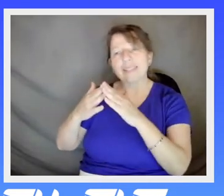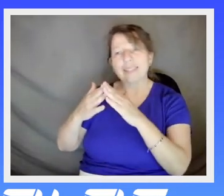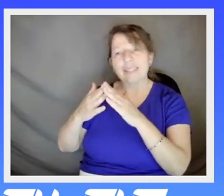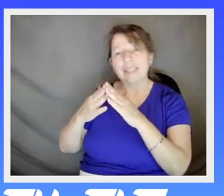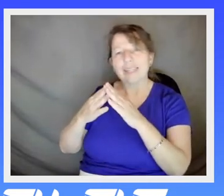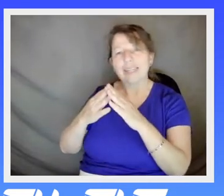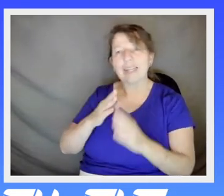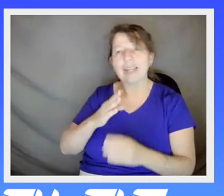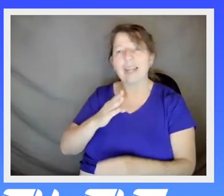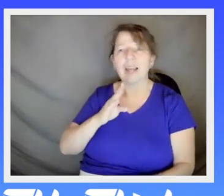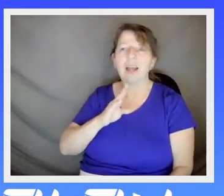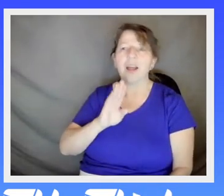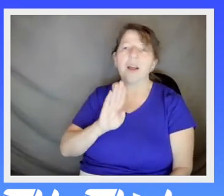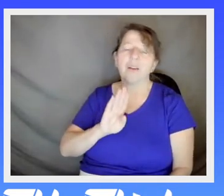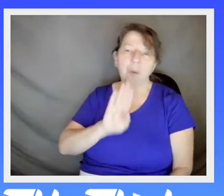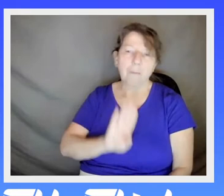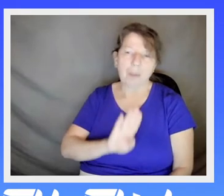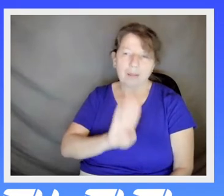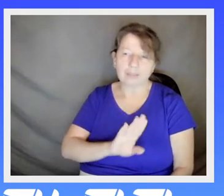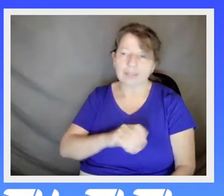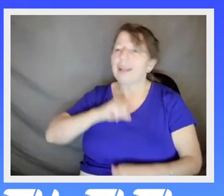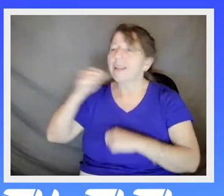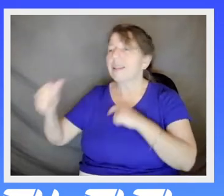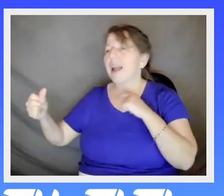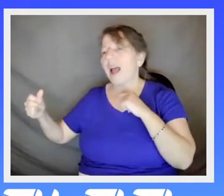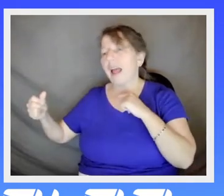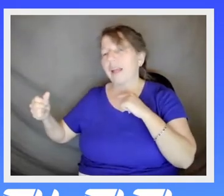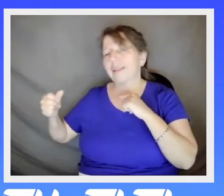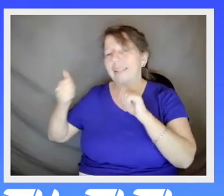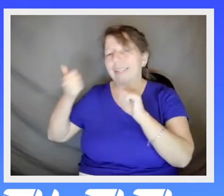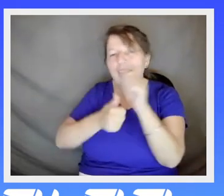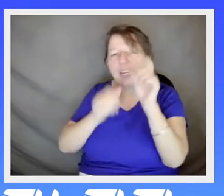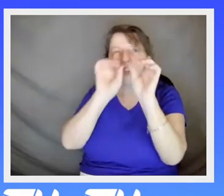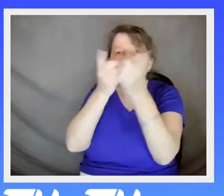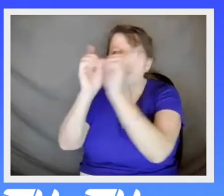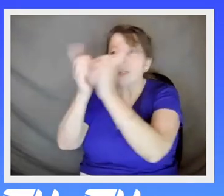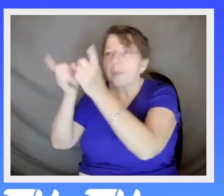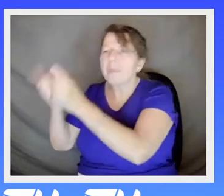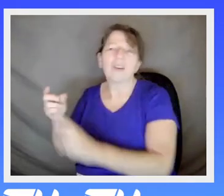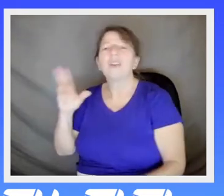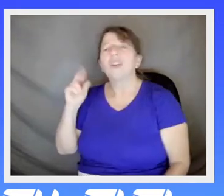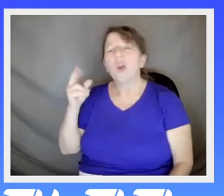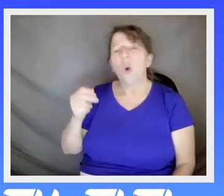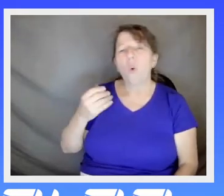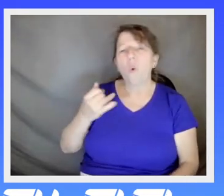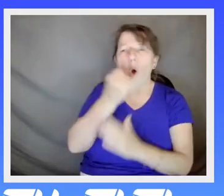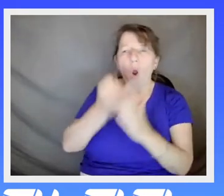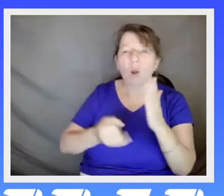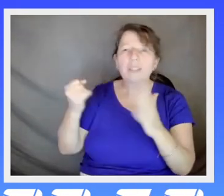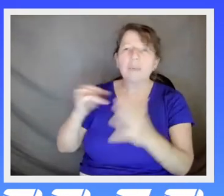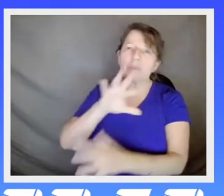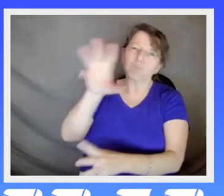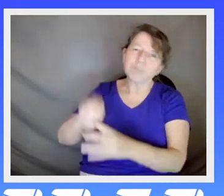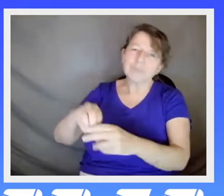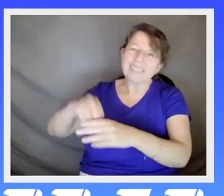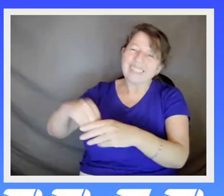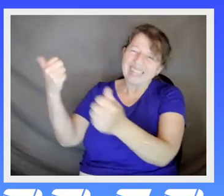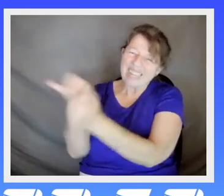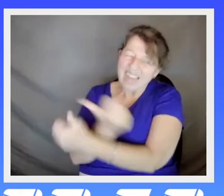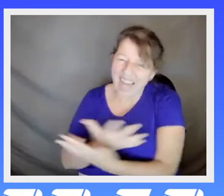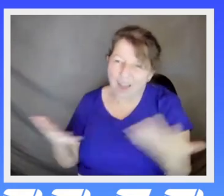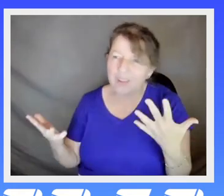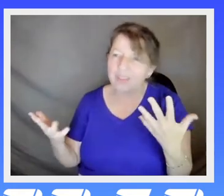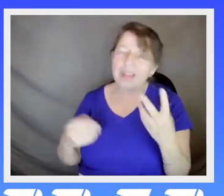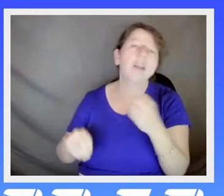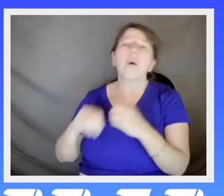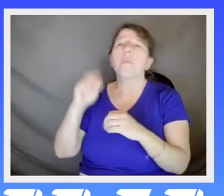department by department separated from each other, but to see arts and culture interwoven throughout and have a better mechanism to understand how we